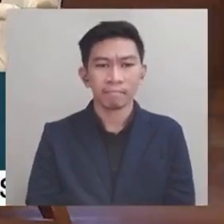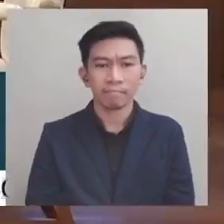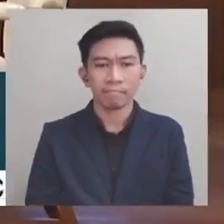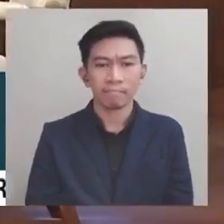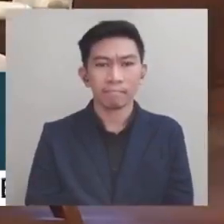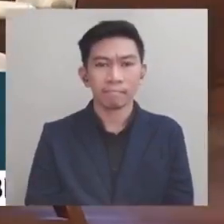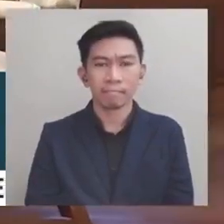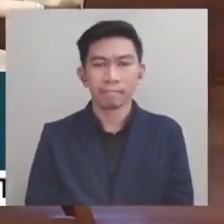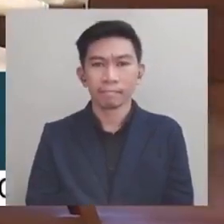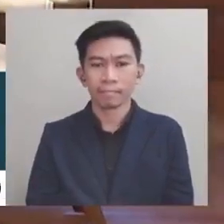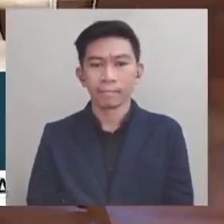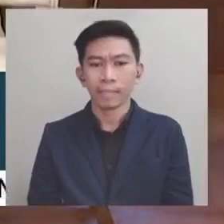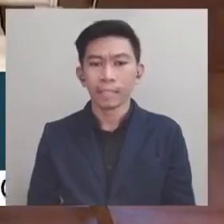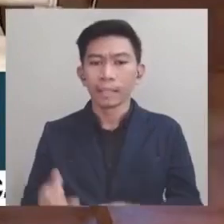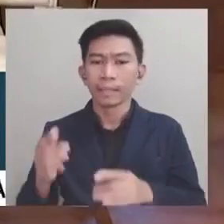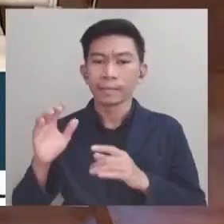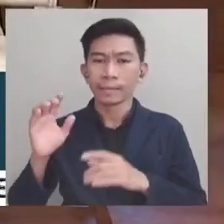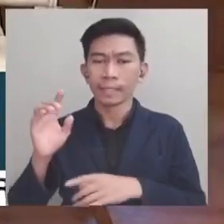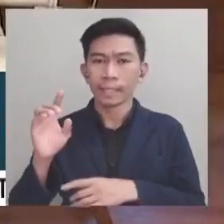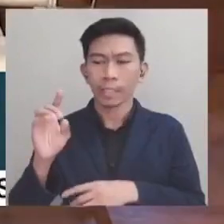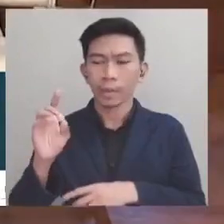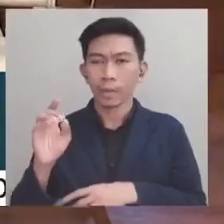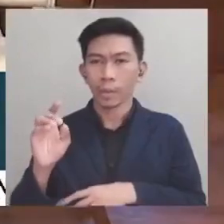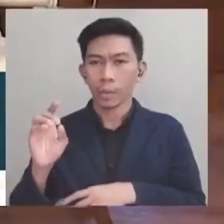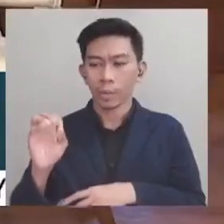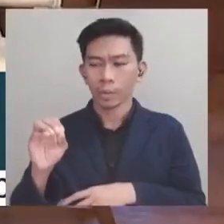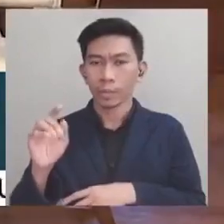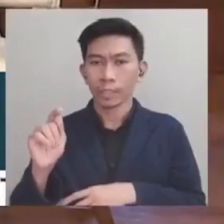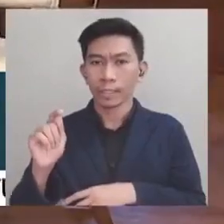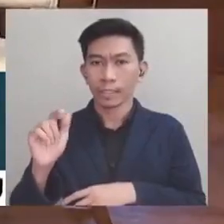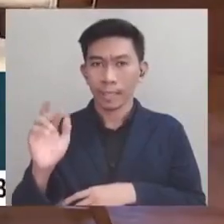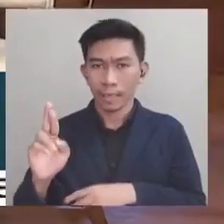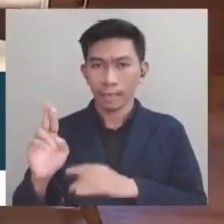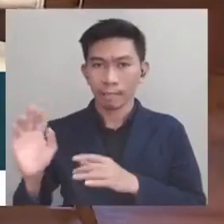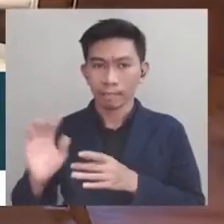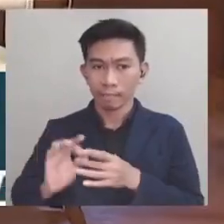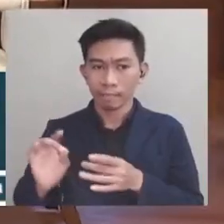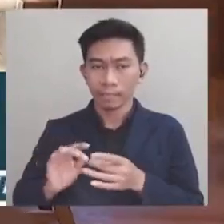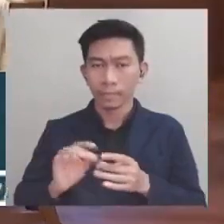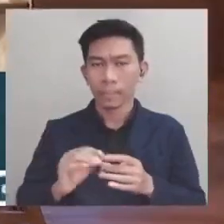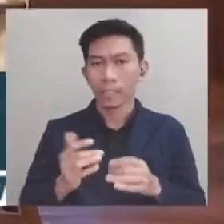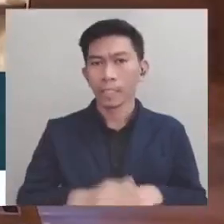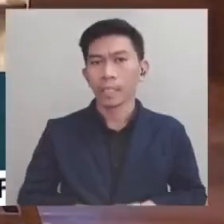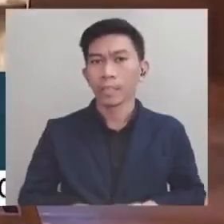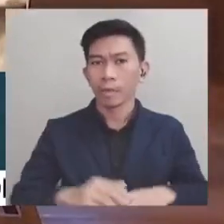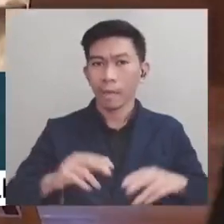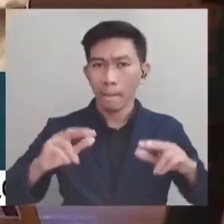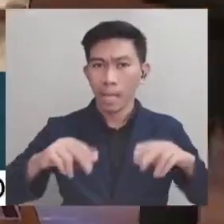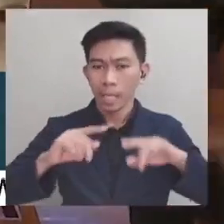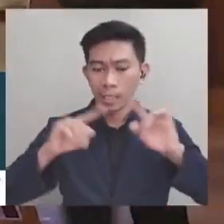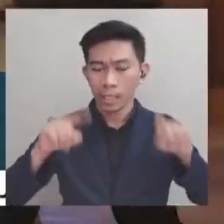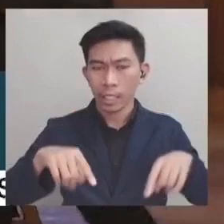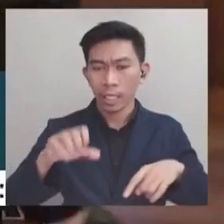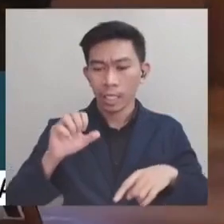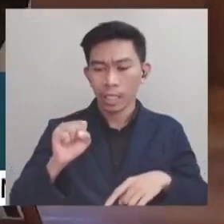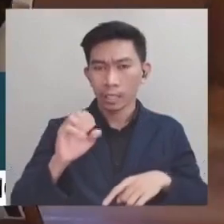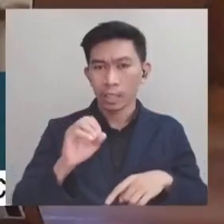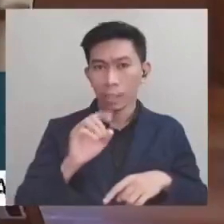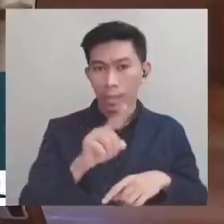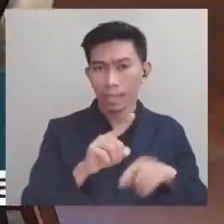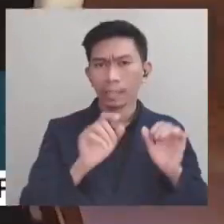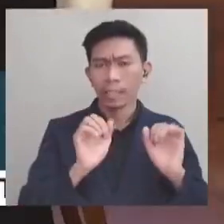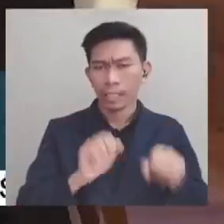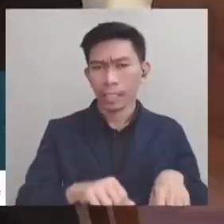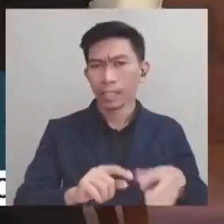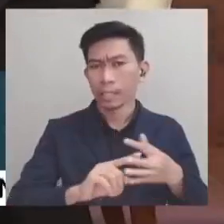Carmina, according to the Department of Transportation, civil works for contract package S01 may begin by the last quarter of